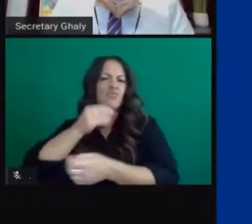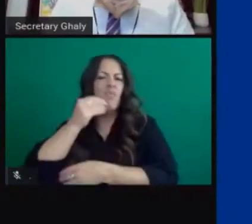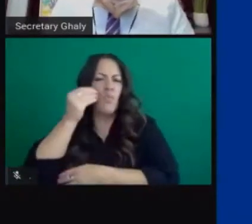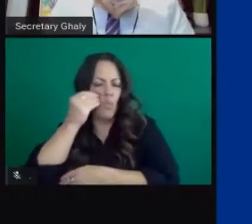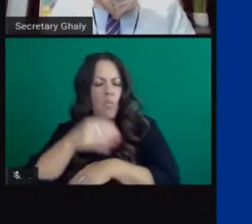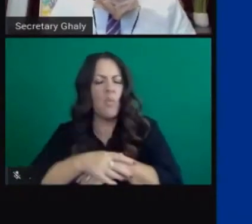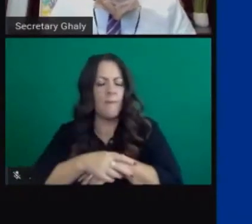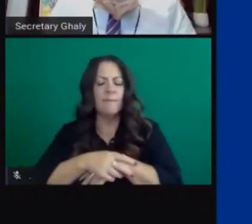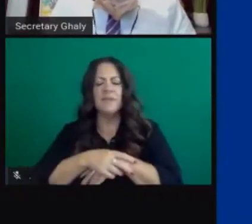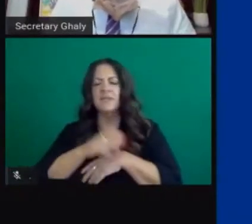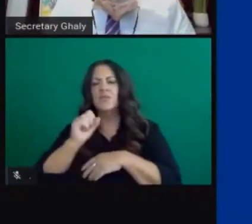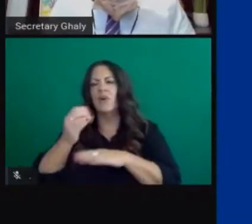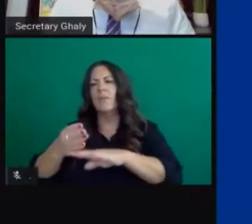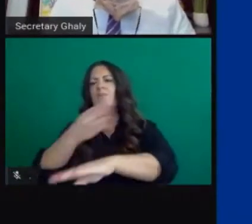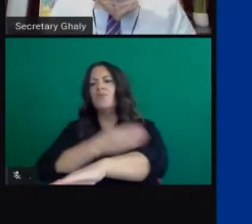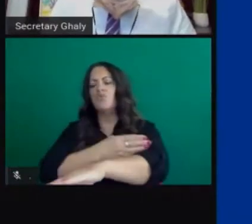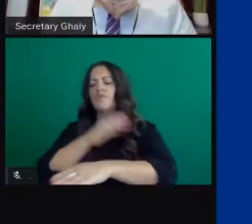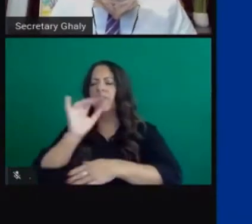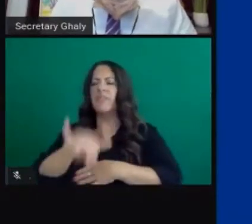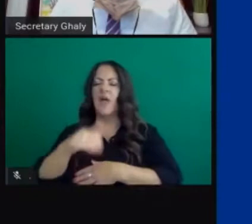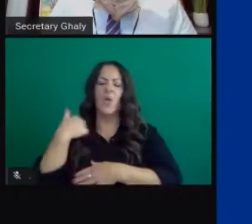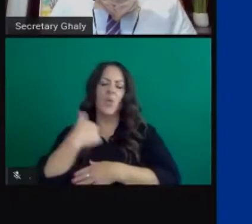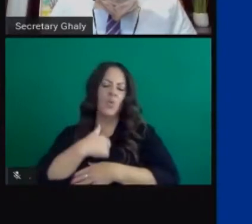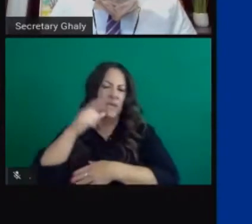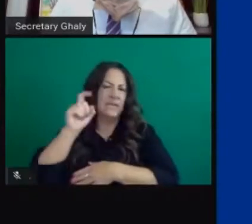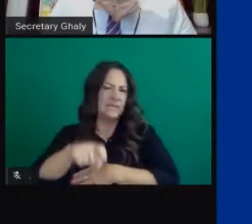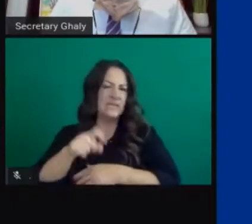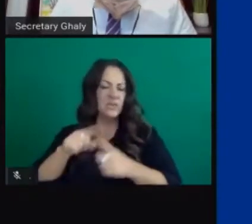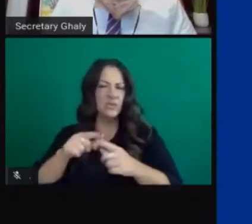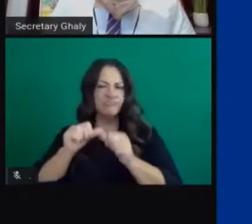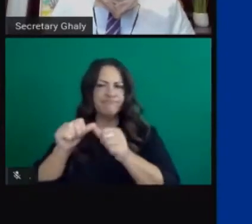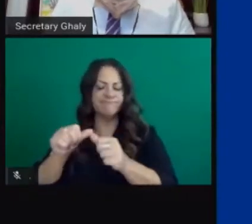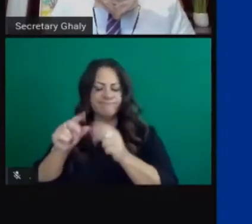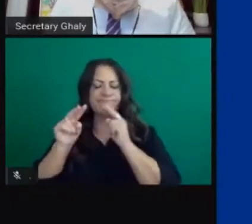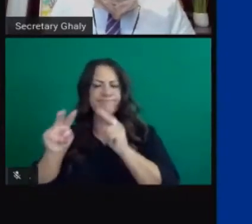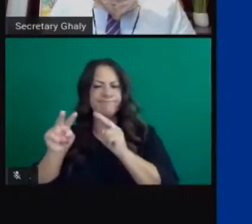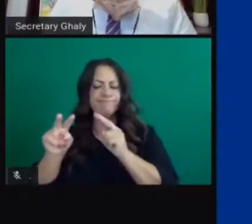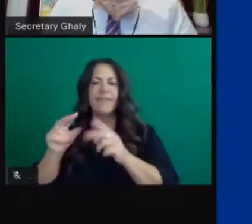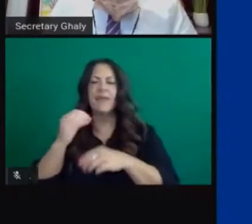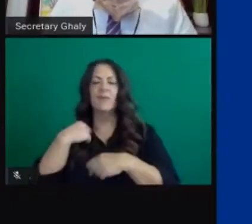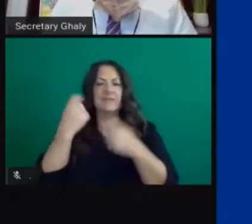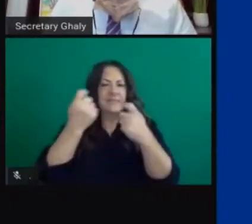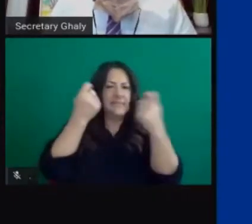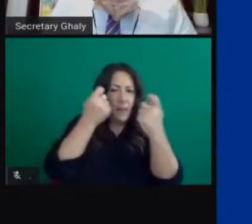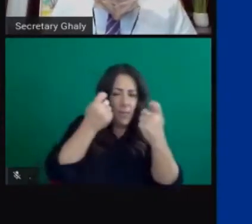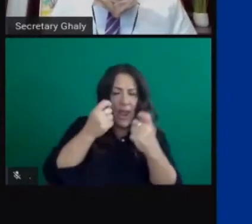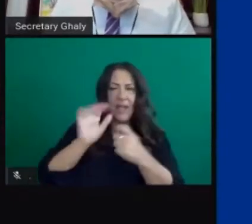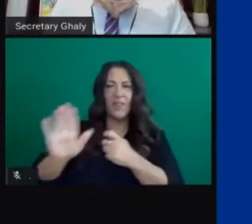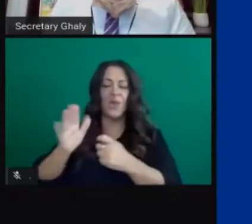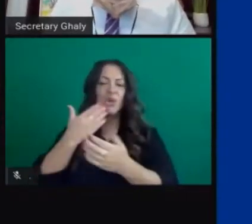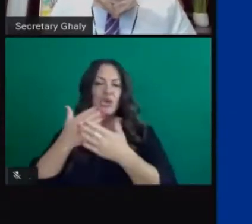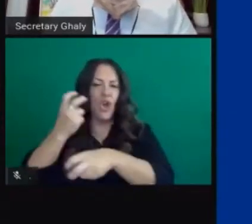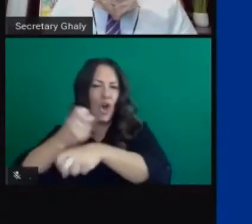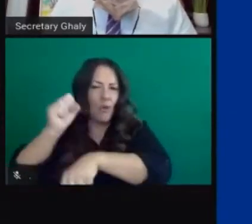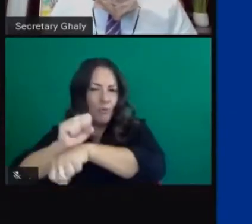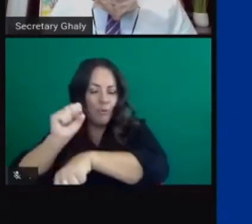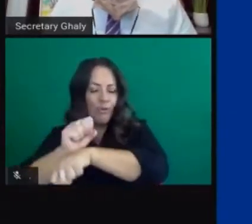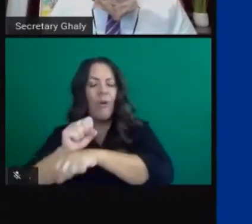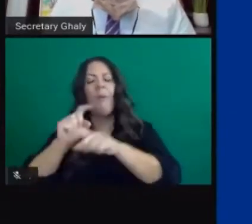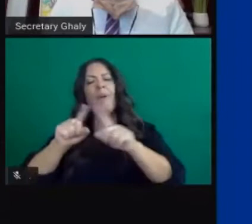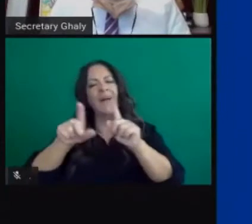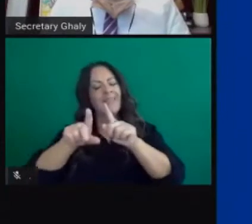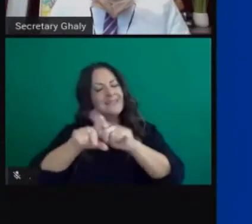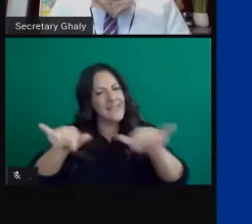And this is, I think, a moment where we continue to celebrate some of the achievements, but maintain